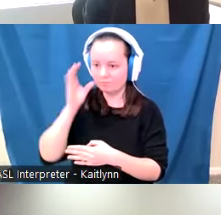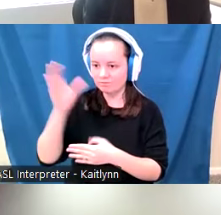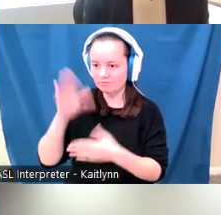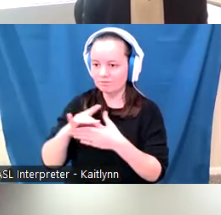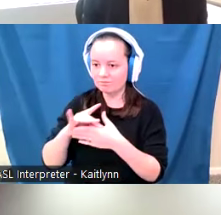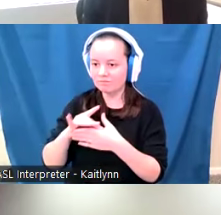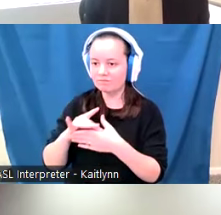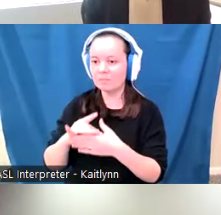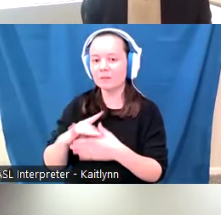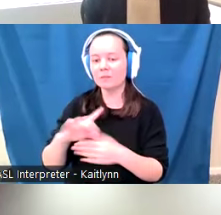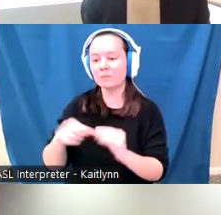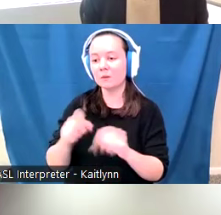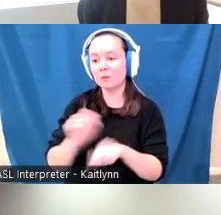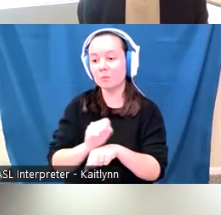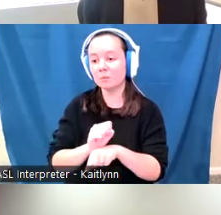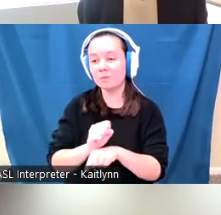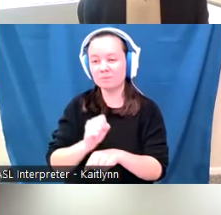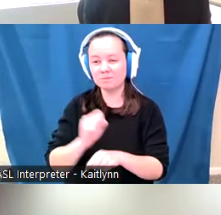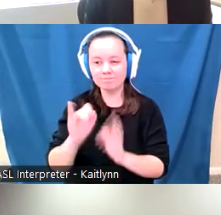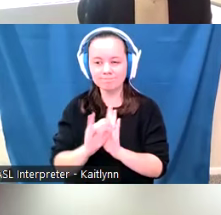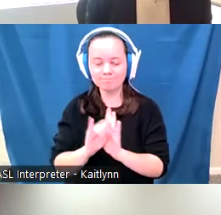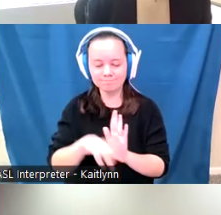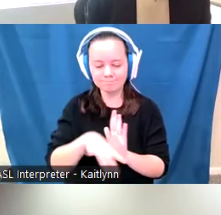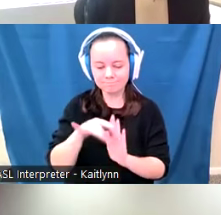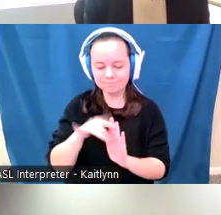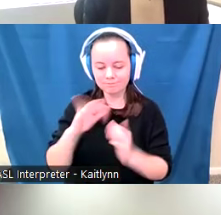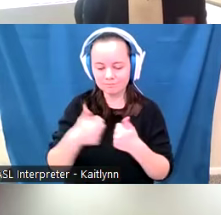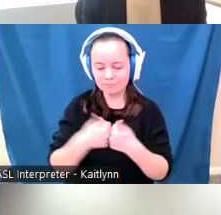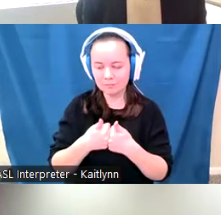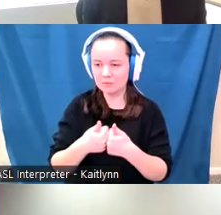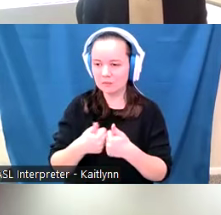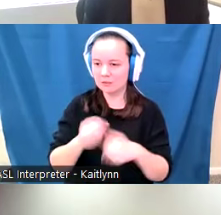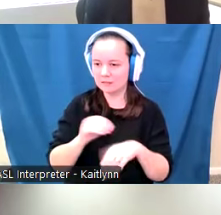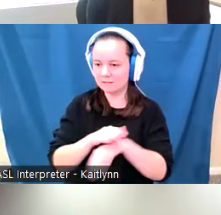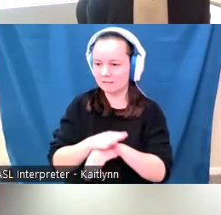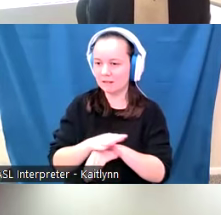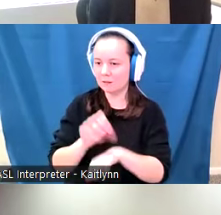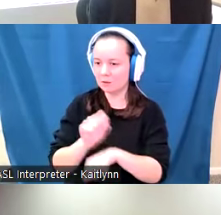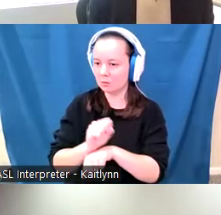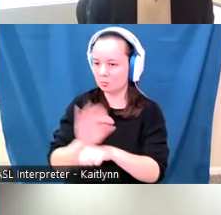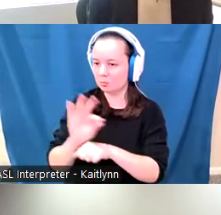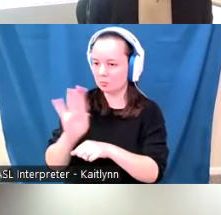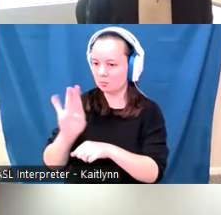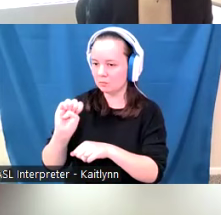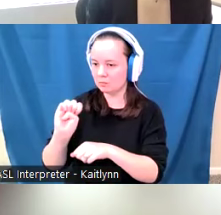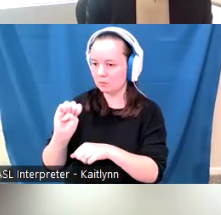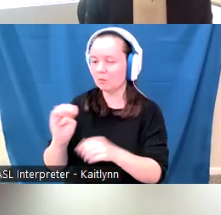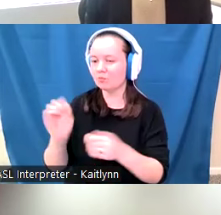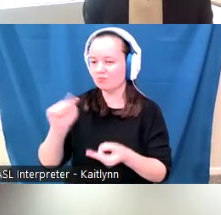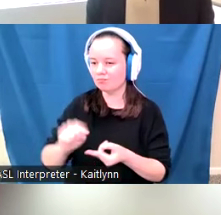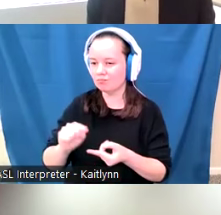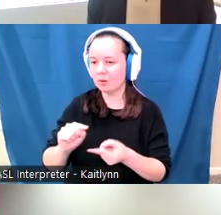to identify challenges that contribute to the workforce shortage, as well as develop some options for those policy